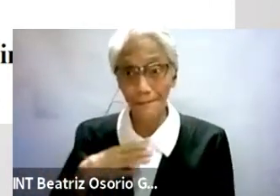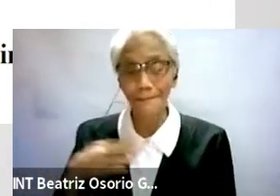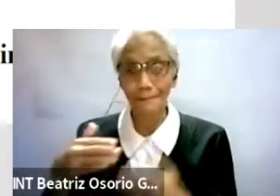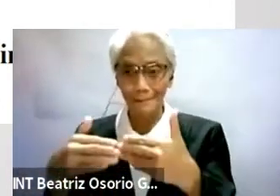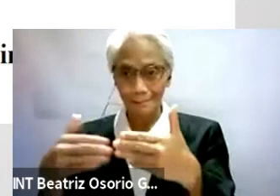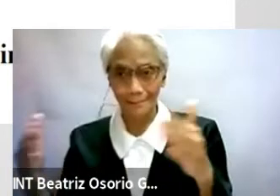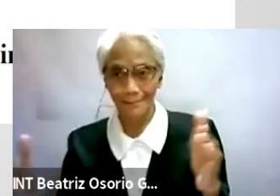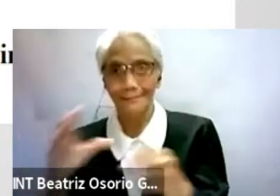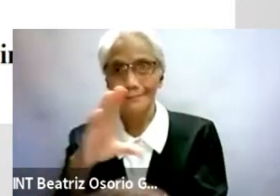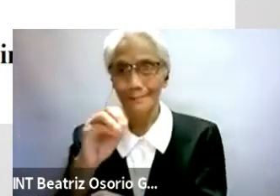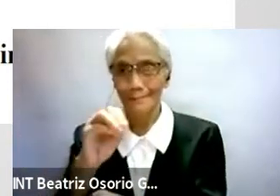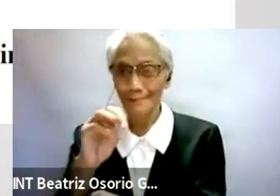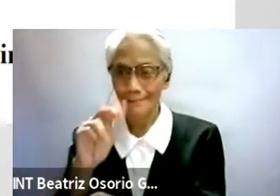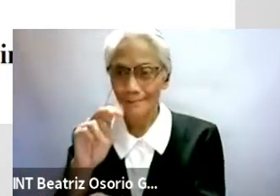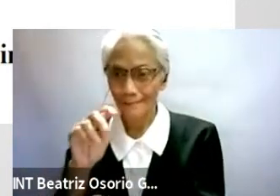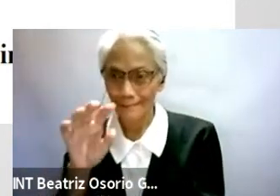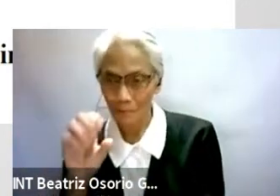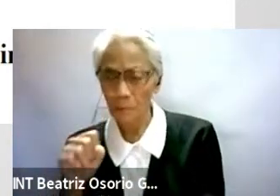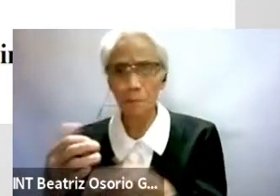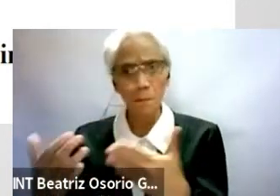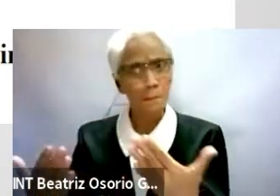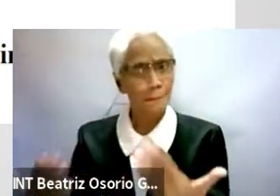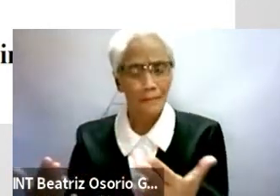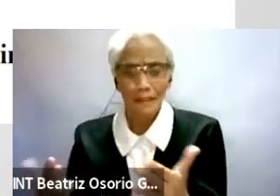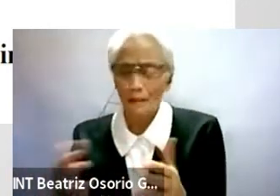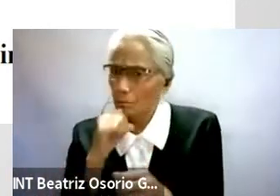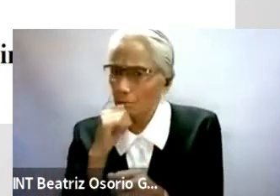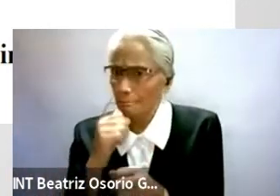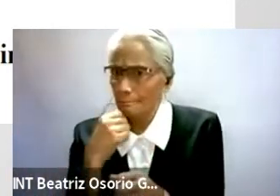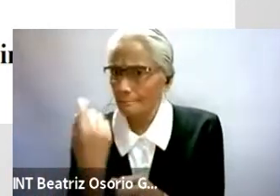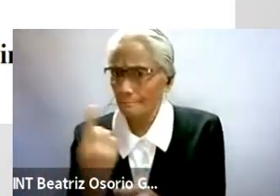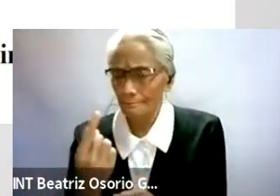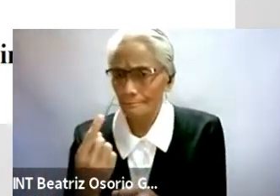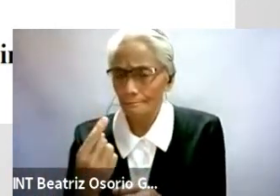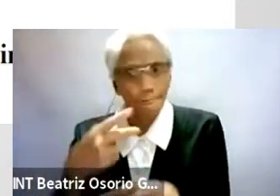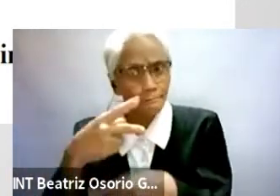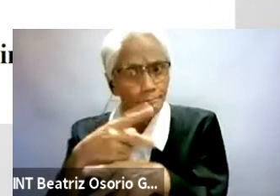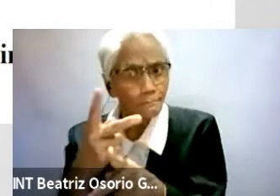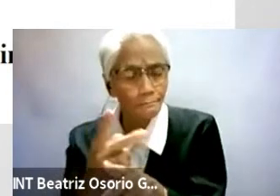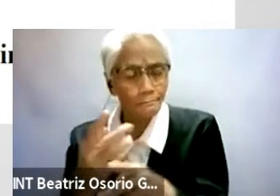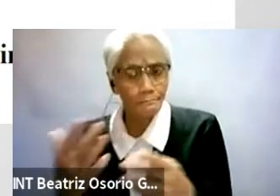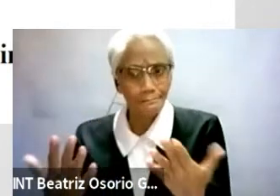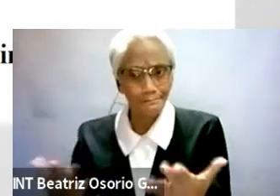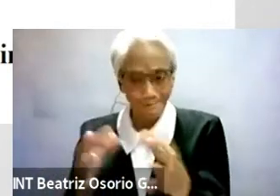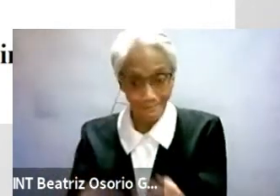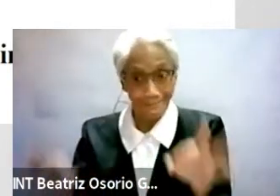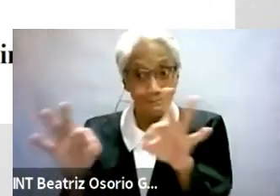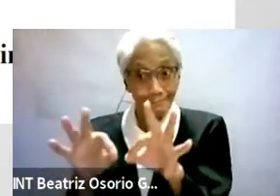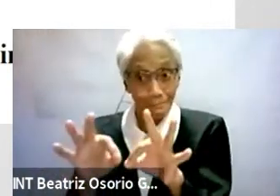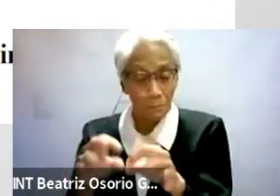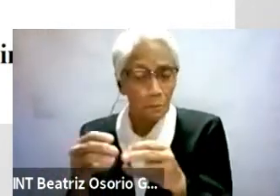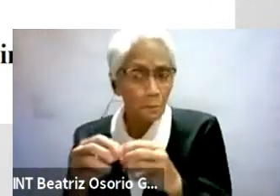the general comment. The challenge for the committee was not only to produce a shiny statement,